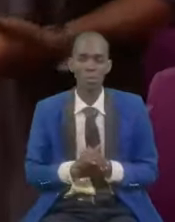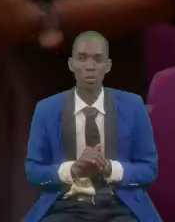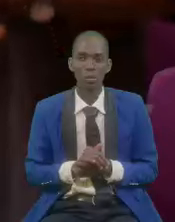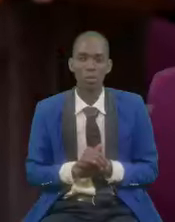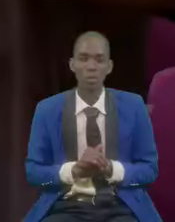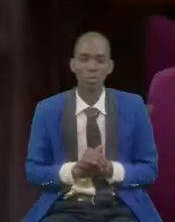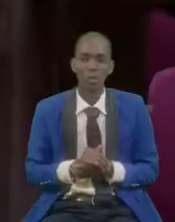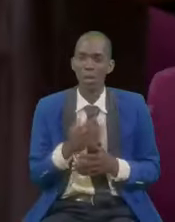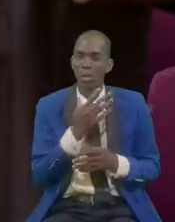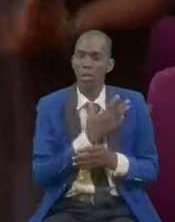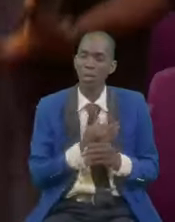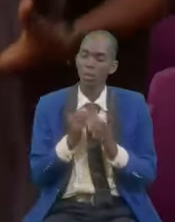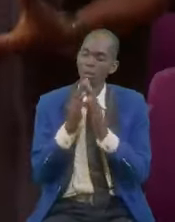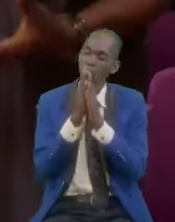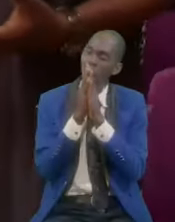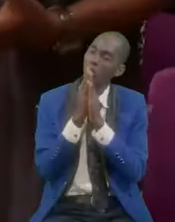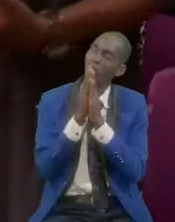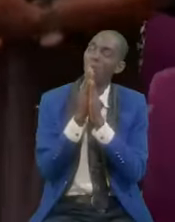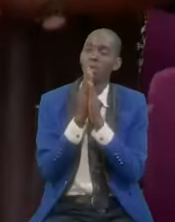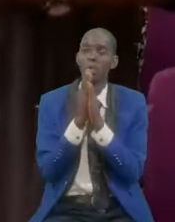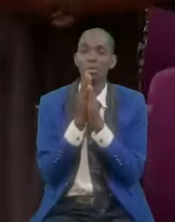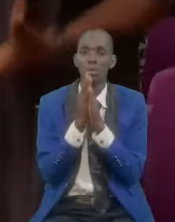and seek His face.